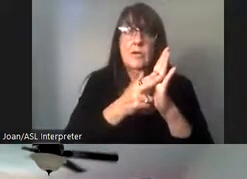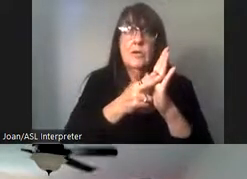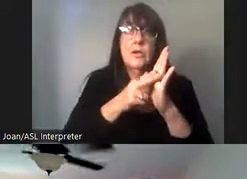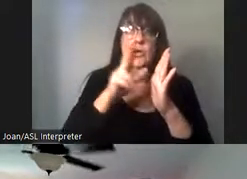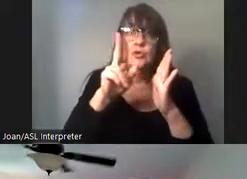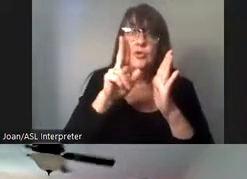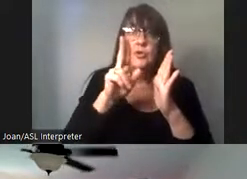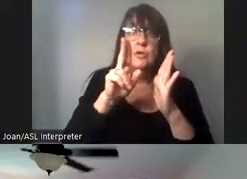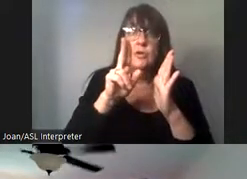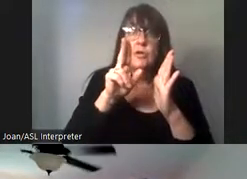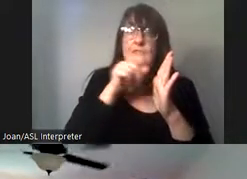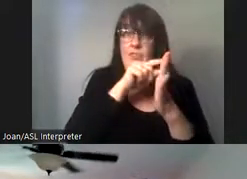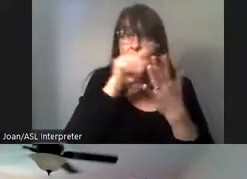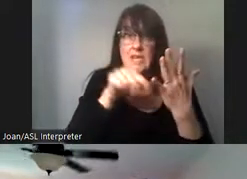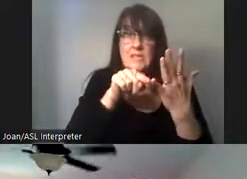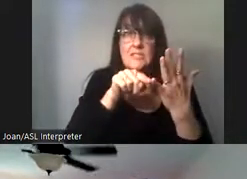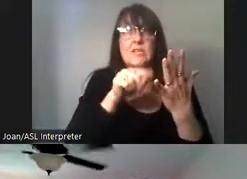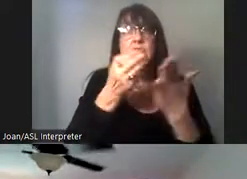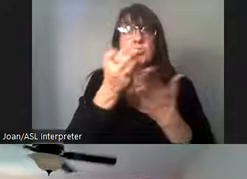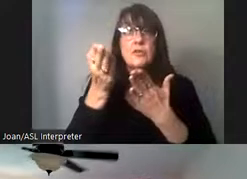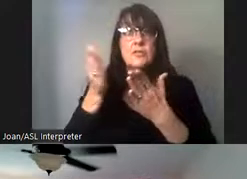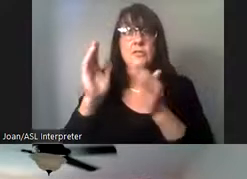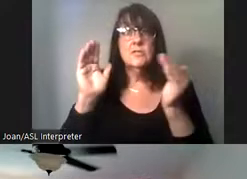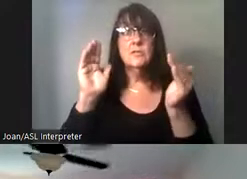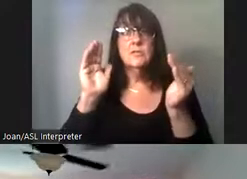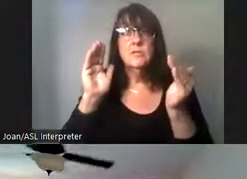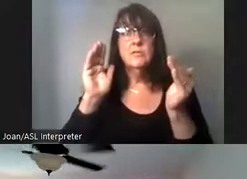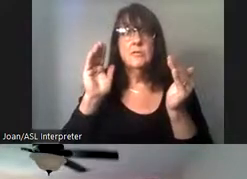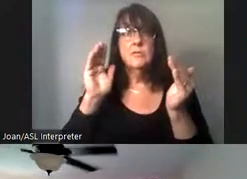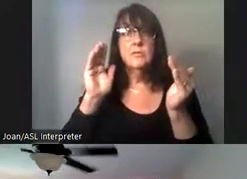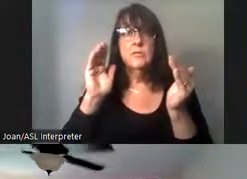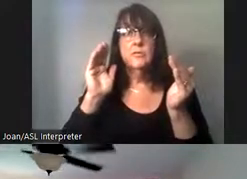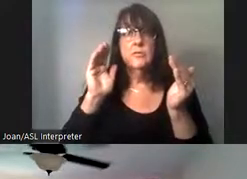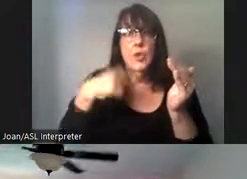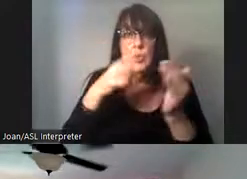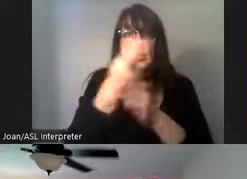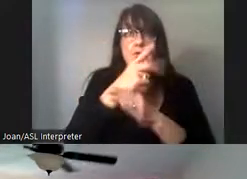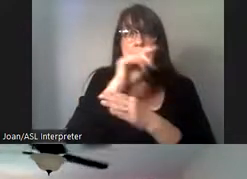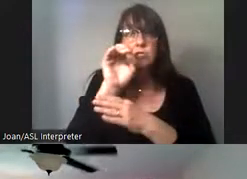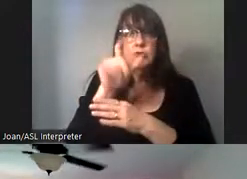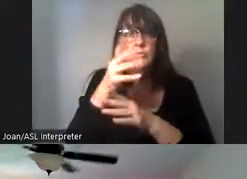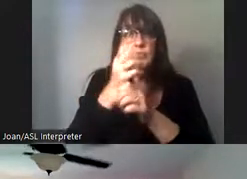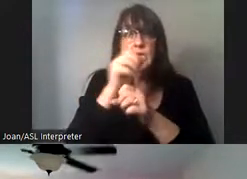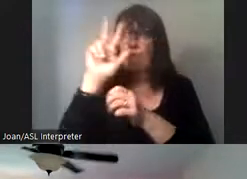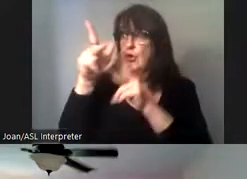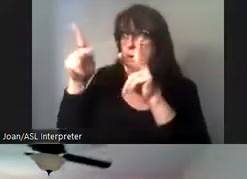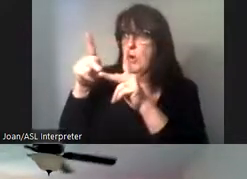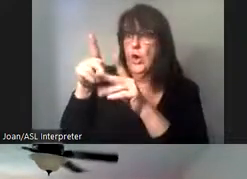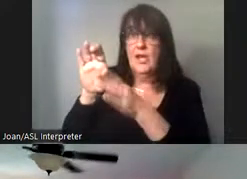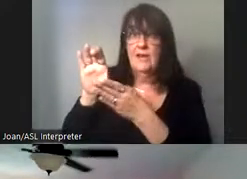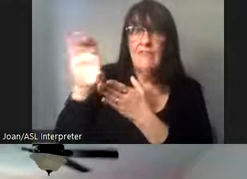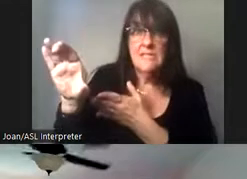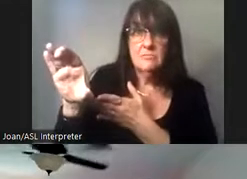UESCs. And these two things are procured we use these tools to get third party investment to